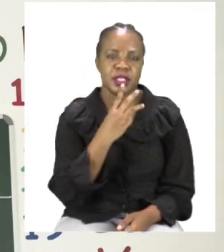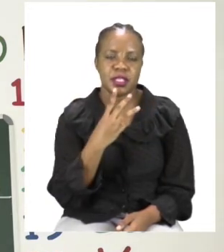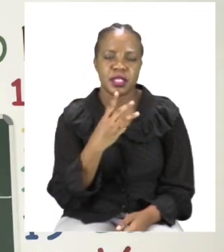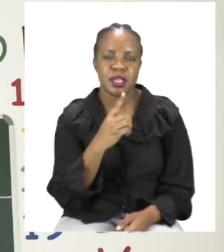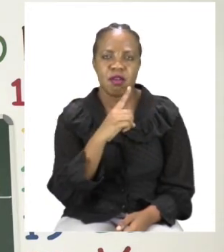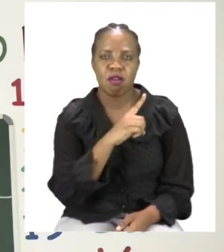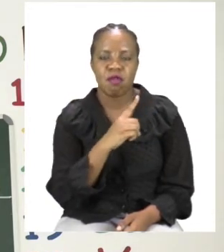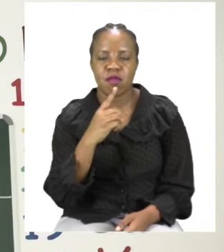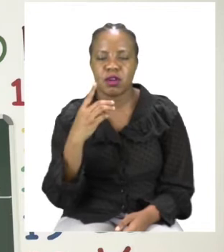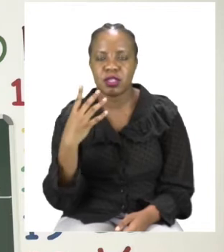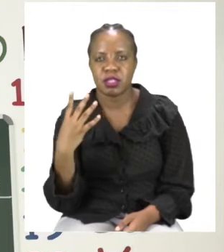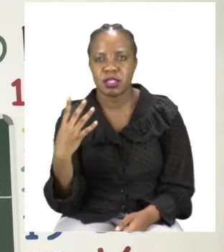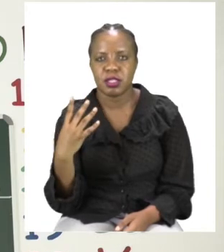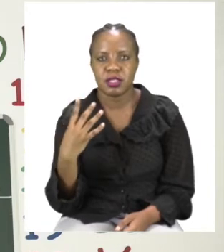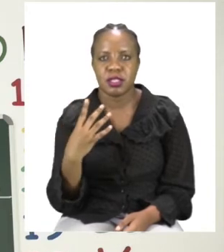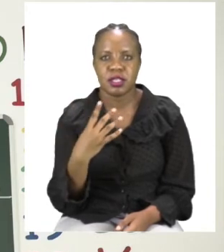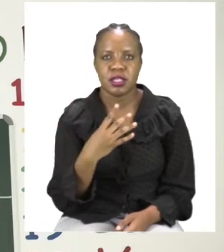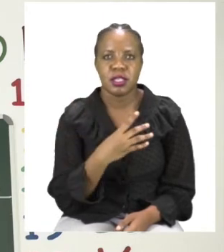13, 14,